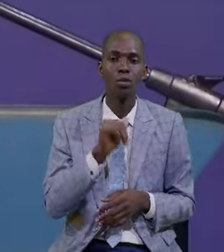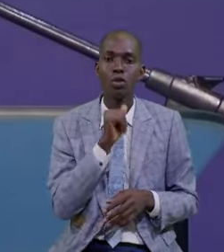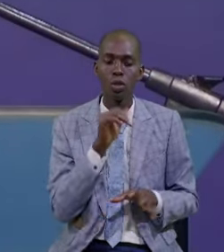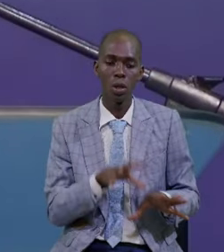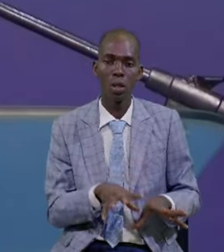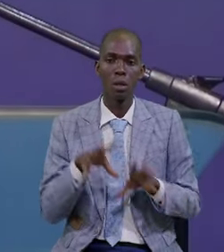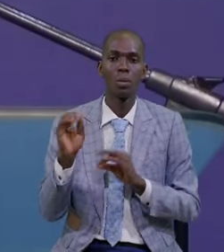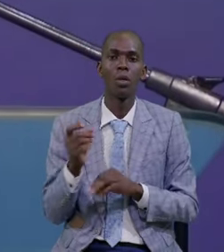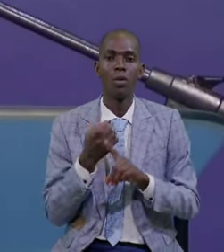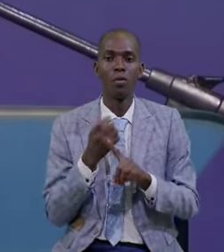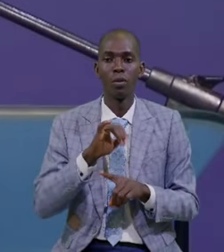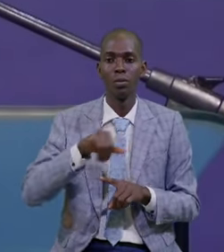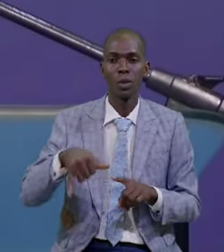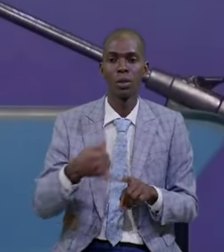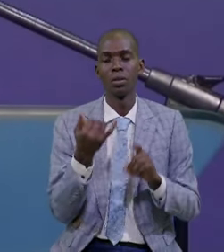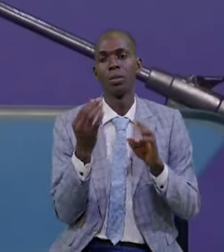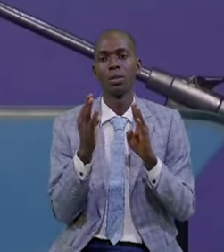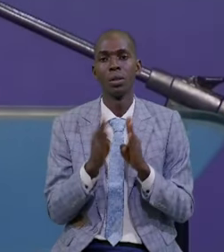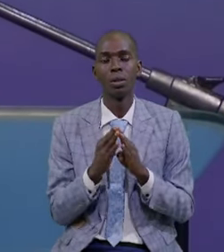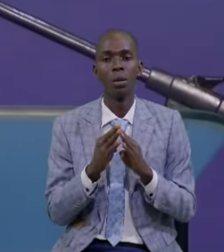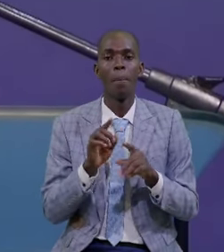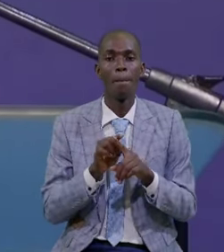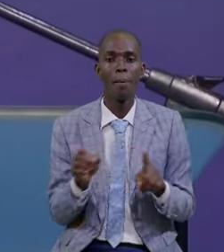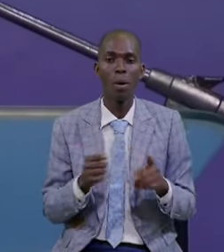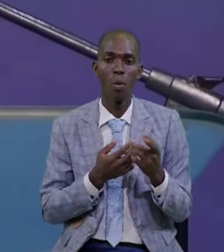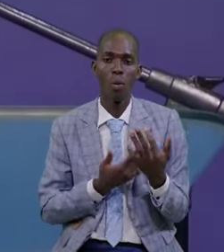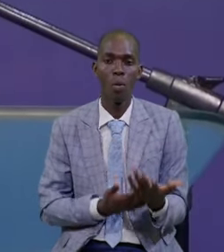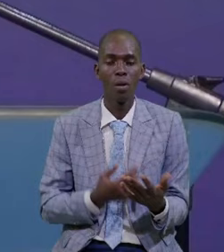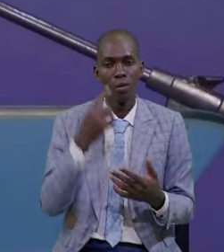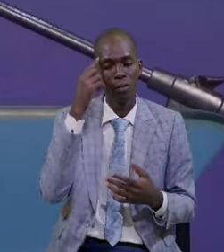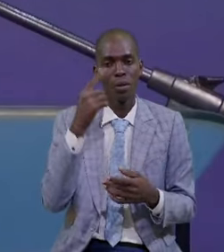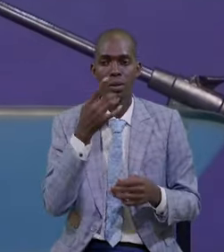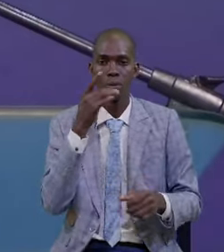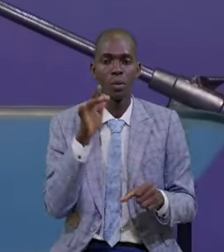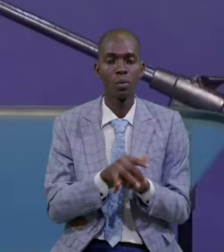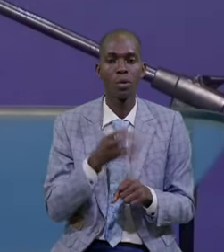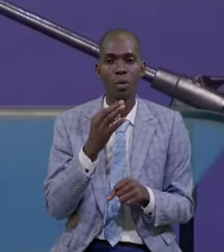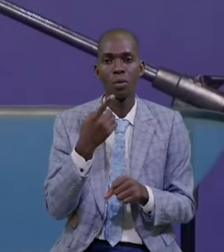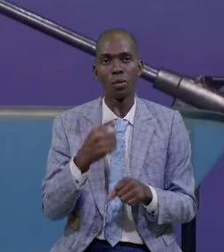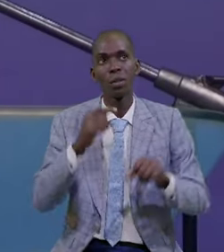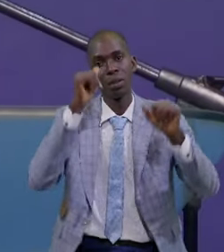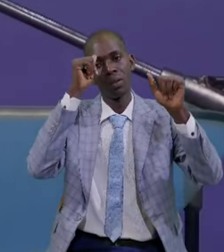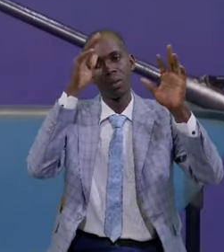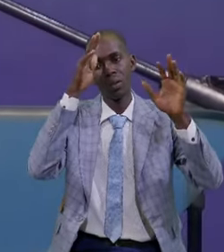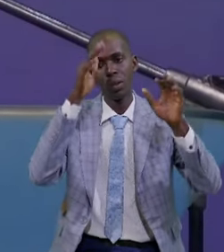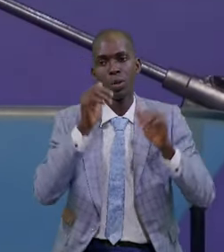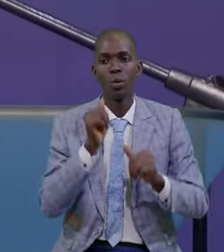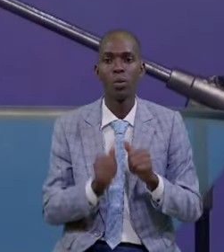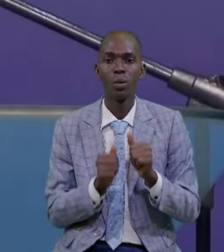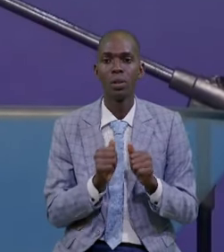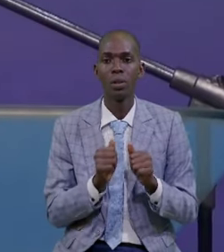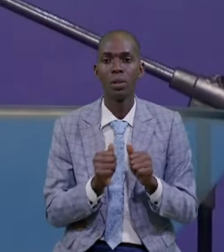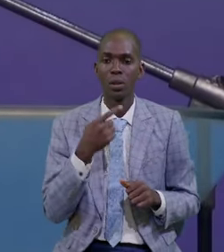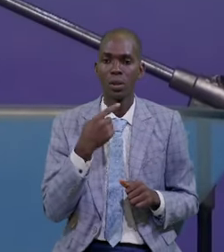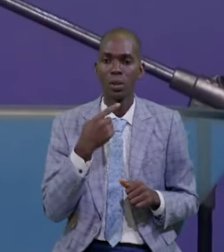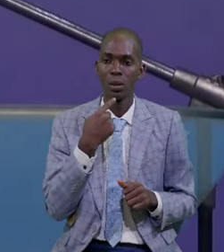from Jerusalem, but wait for the promise of the Father, which saith he,